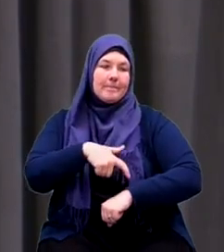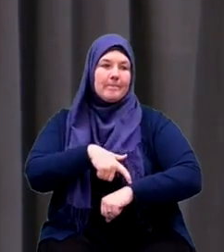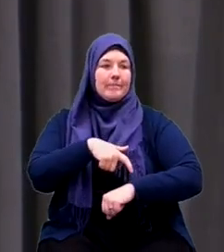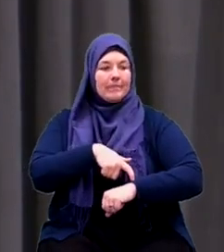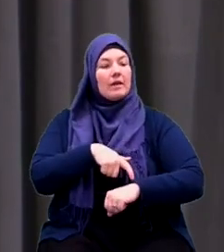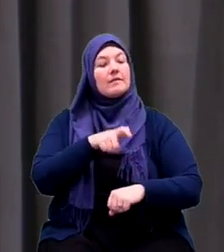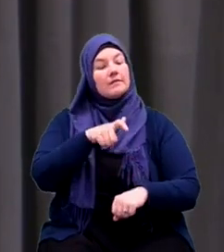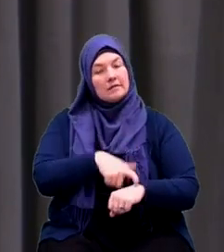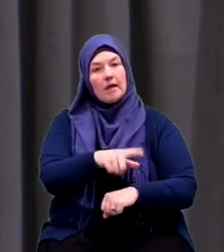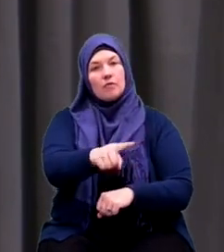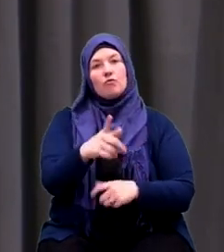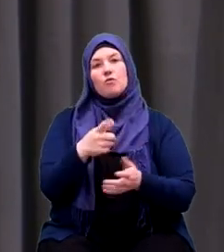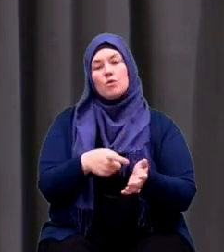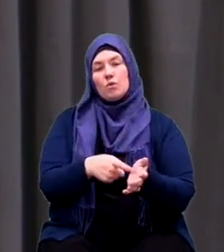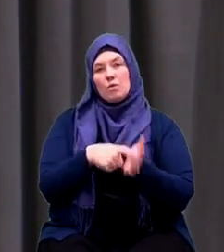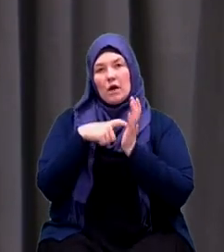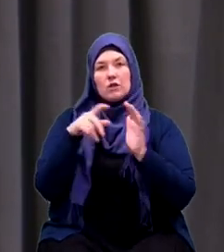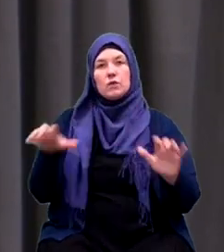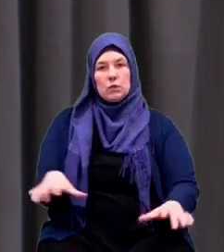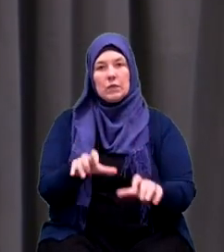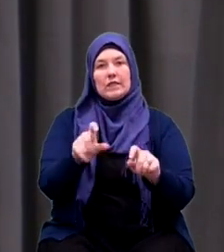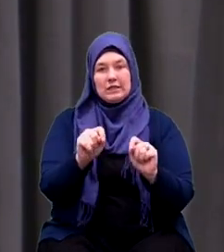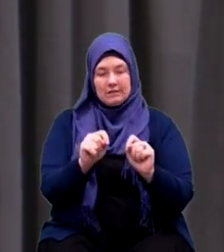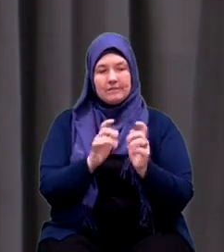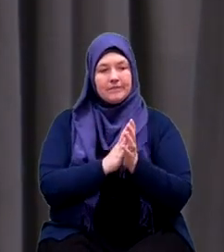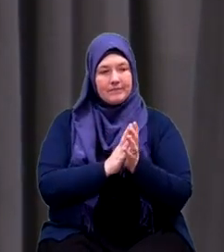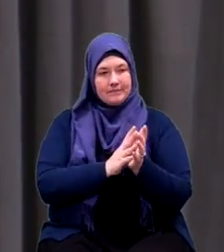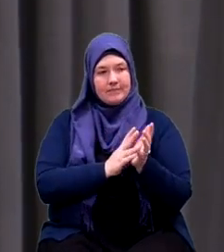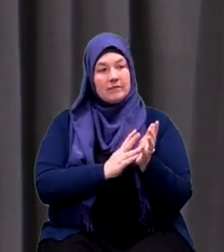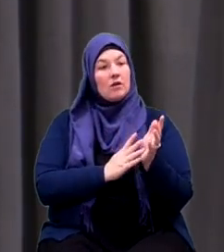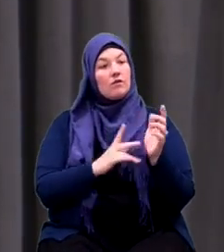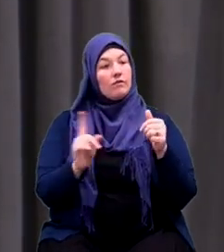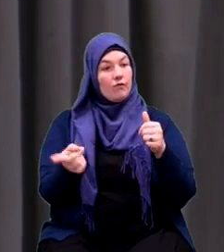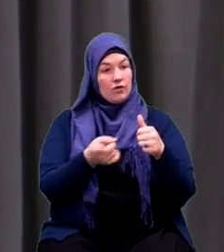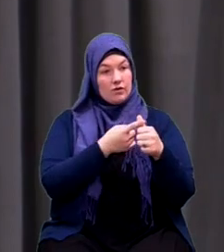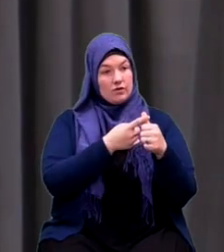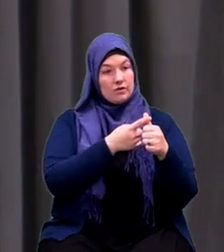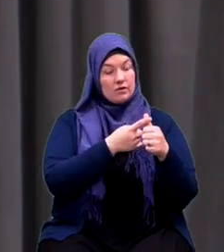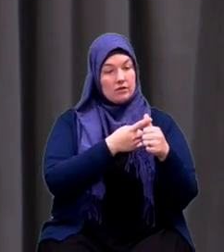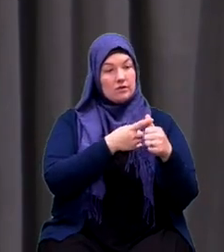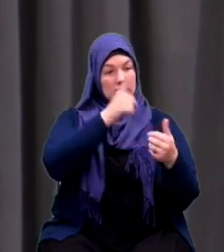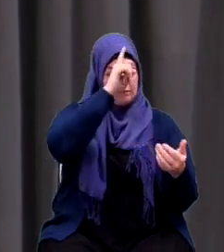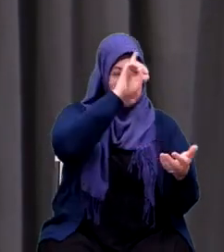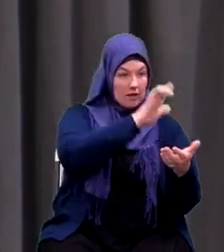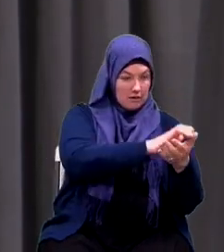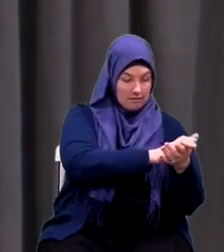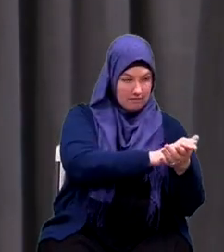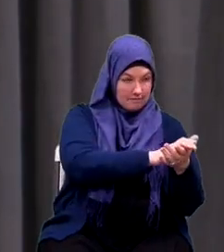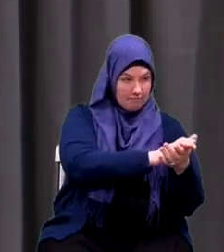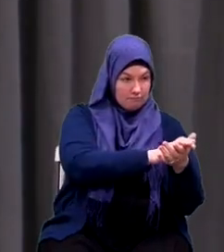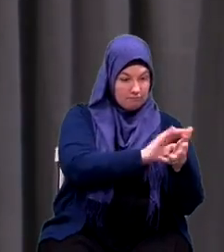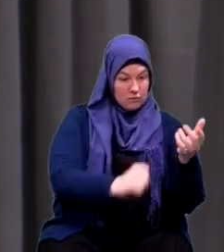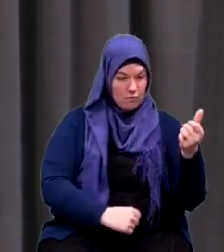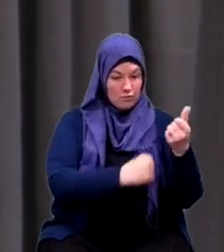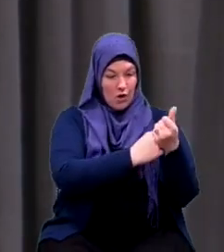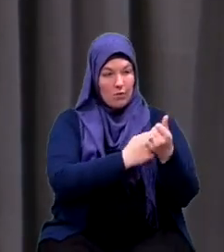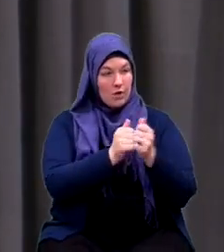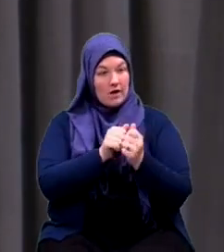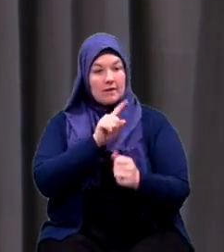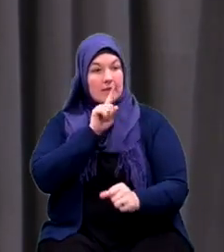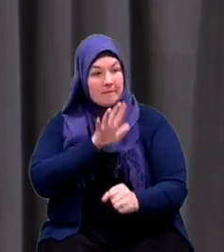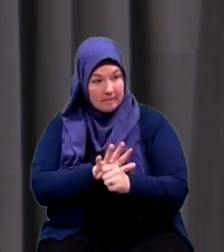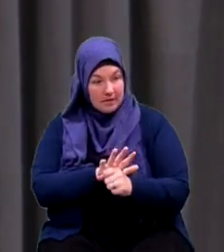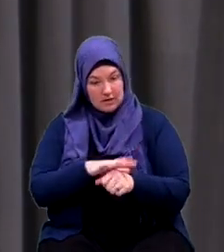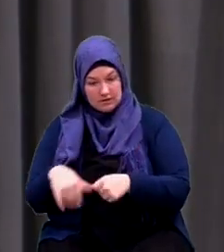at the time you are required to do it. So if zakah is due and you plan to do it